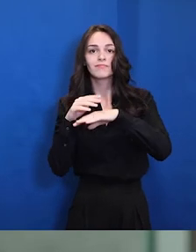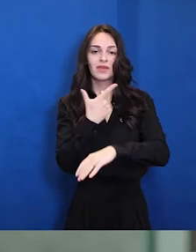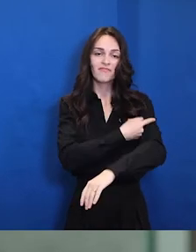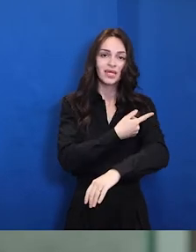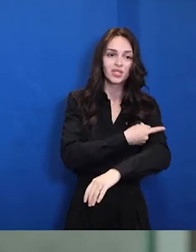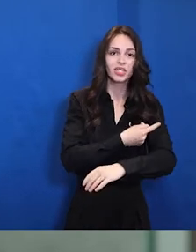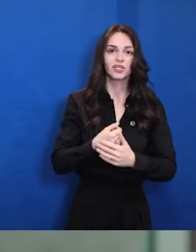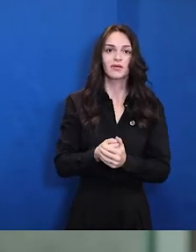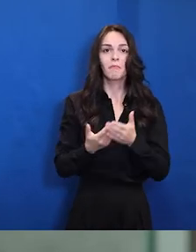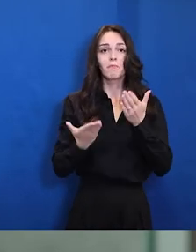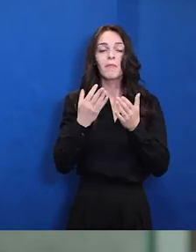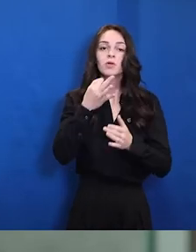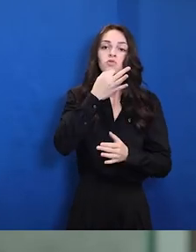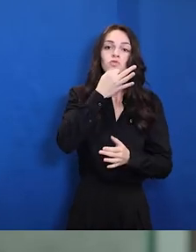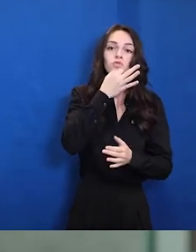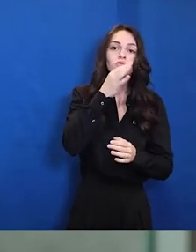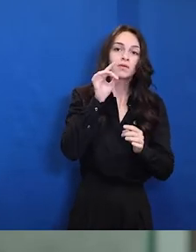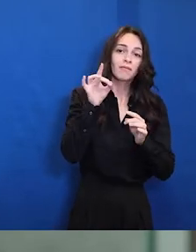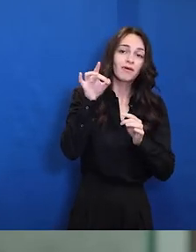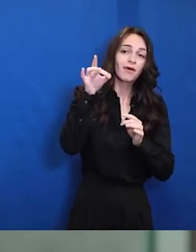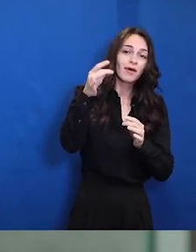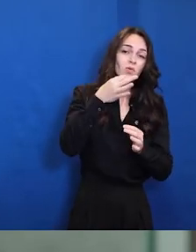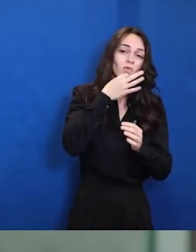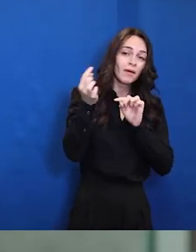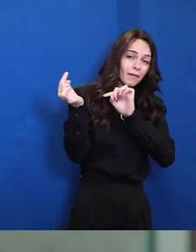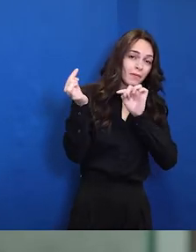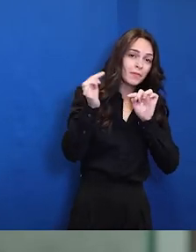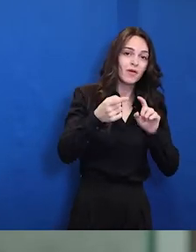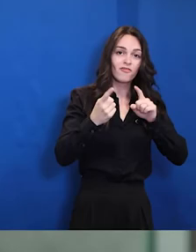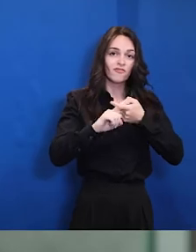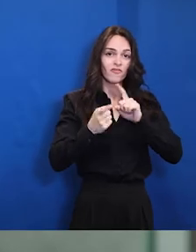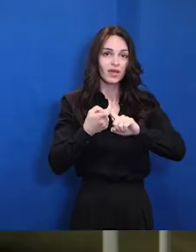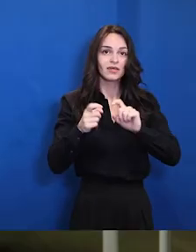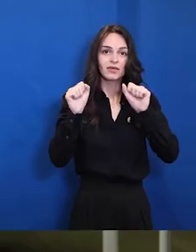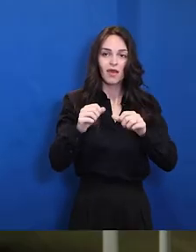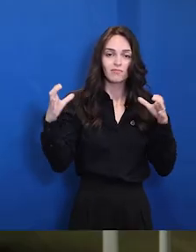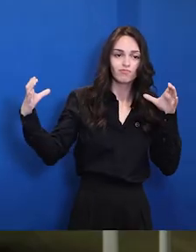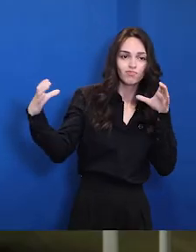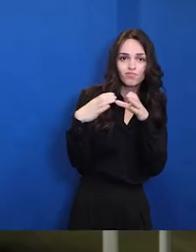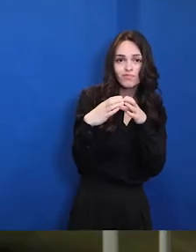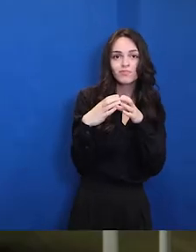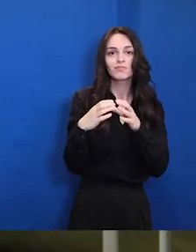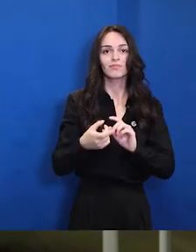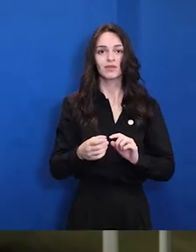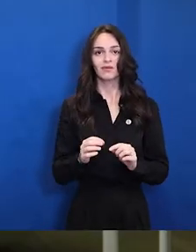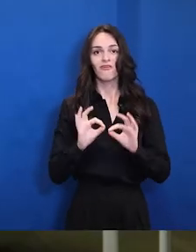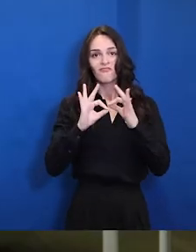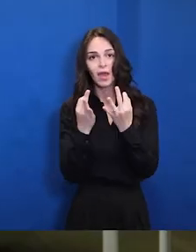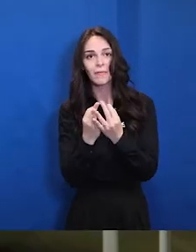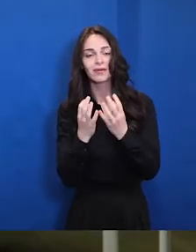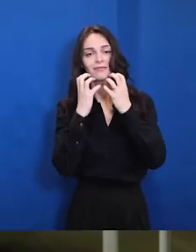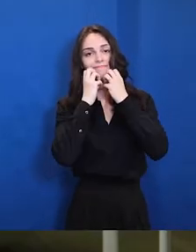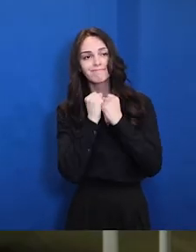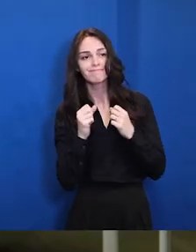the precautions and the vaccinations, we see a light at the end of the tunnel. Soon, friends will be able